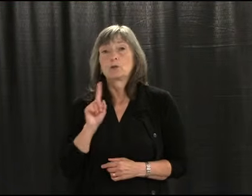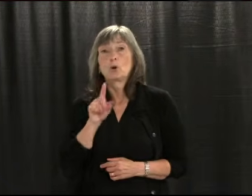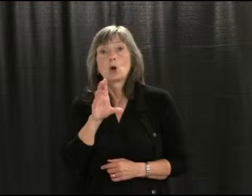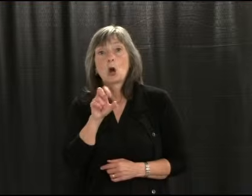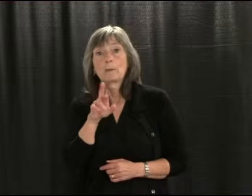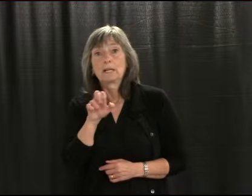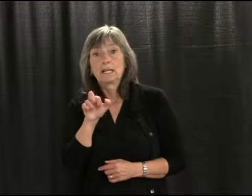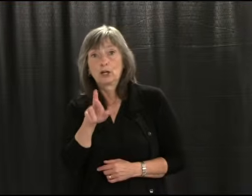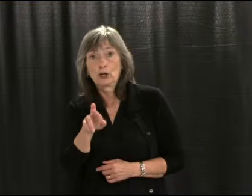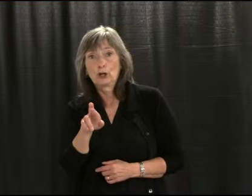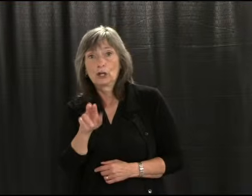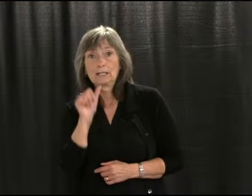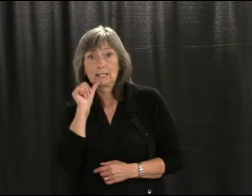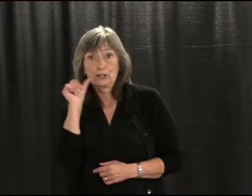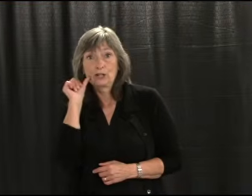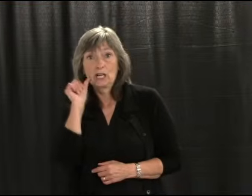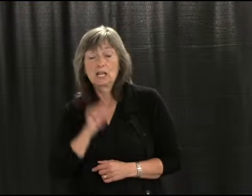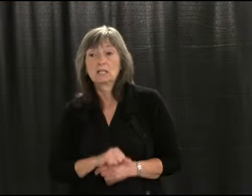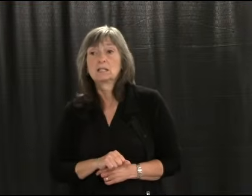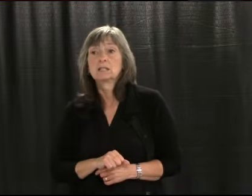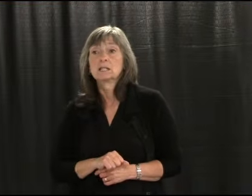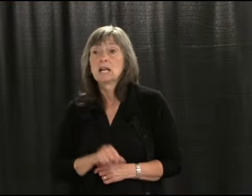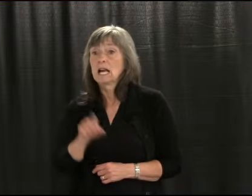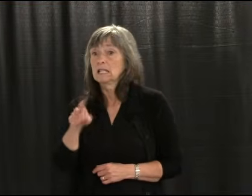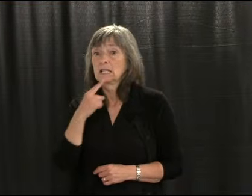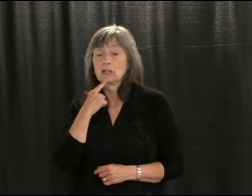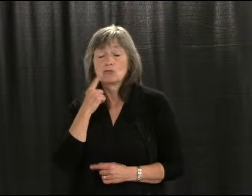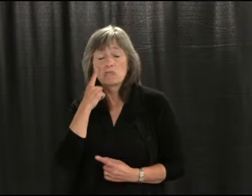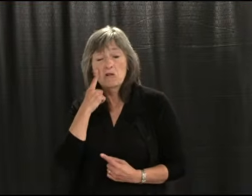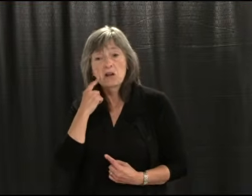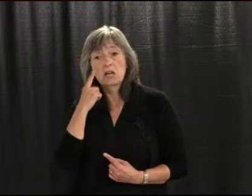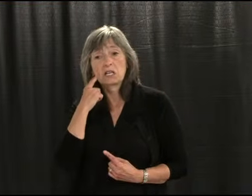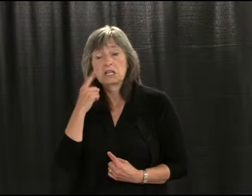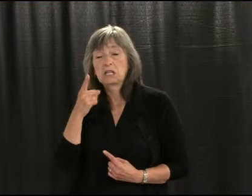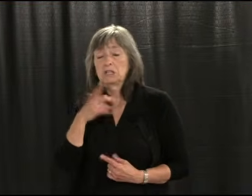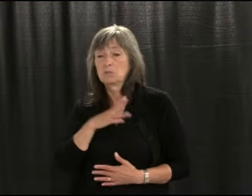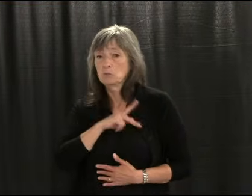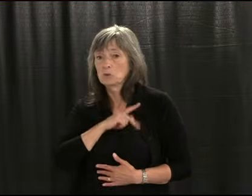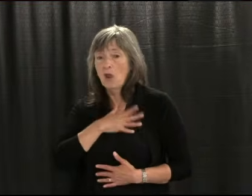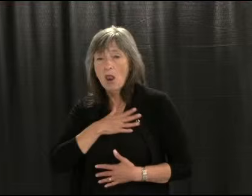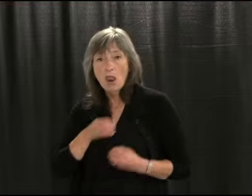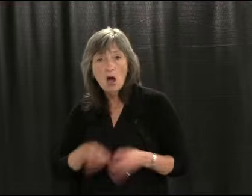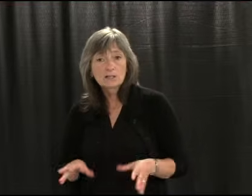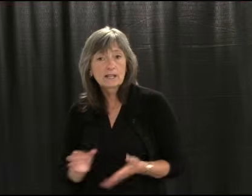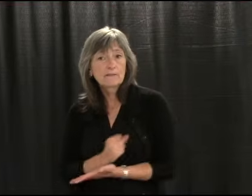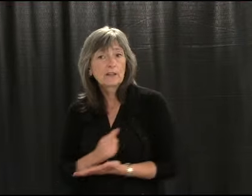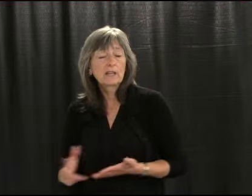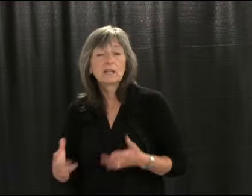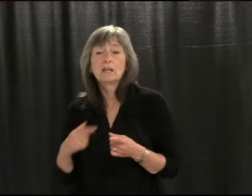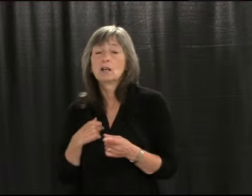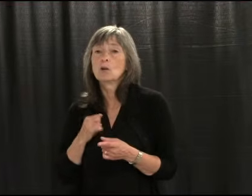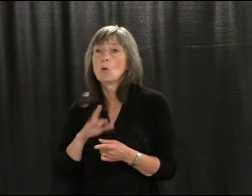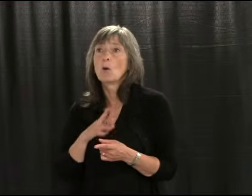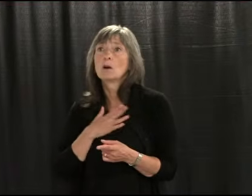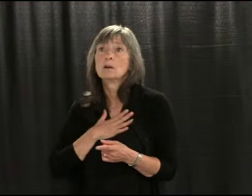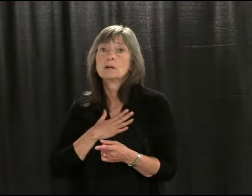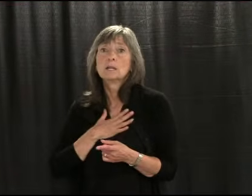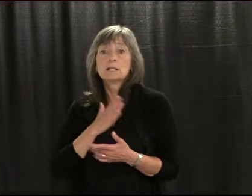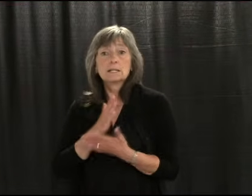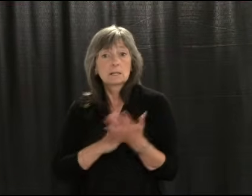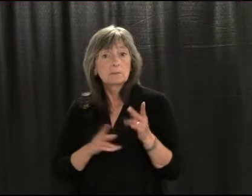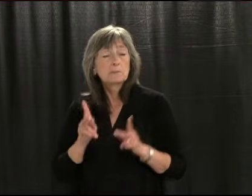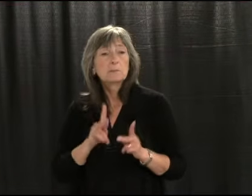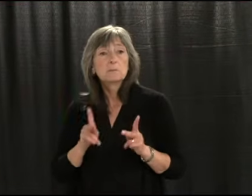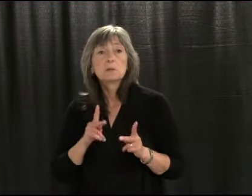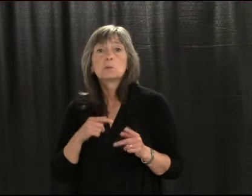some people through tears that say we've lost everything, if they've had personal loss, or people that, in terms